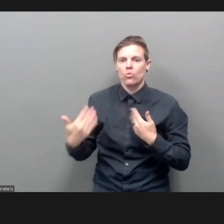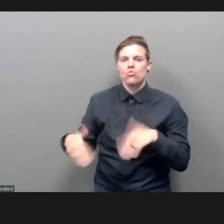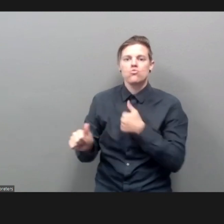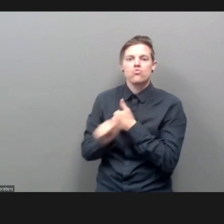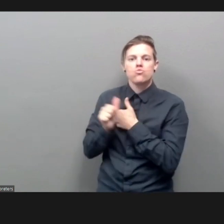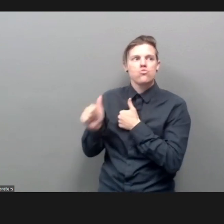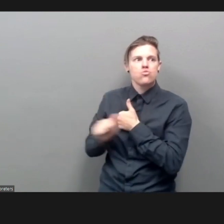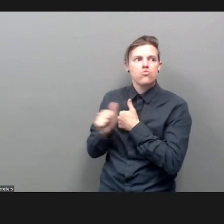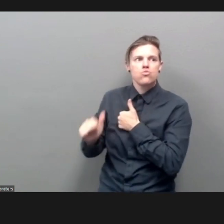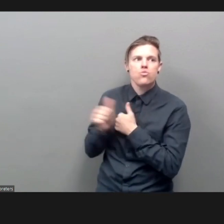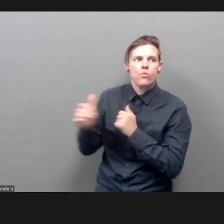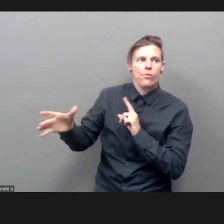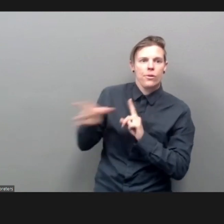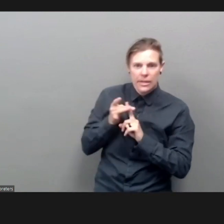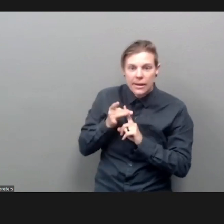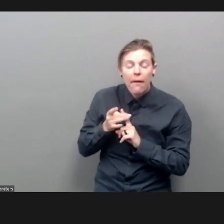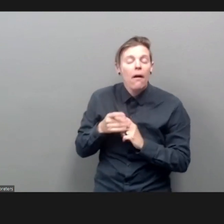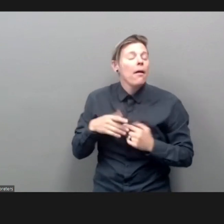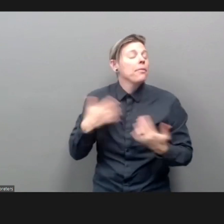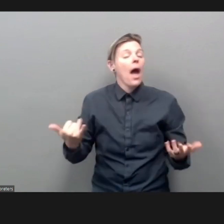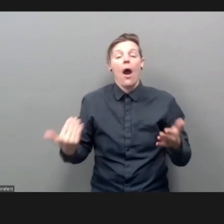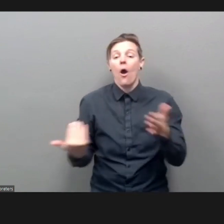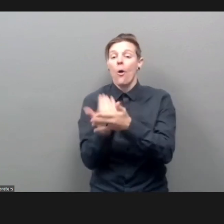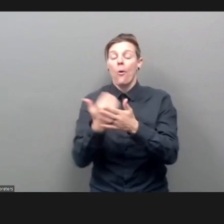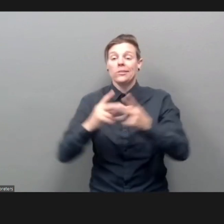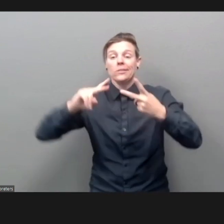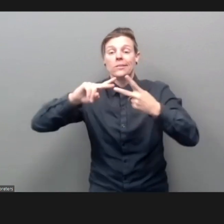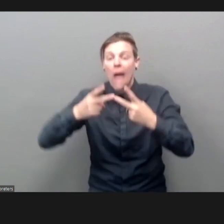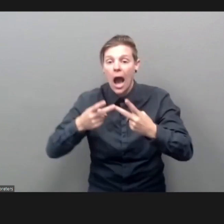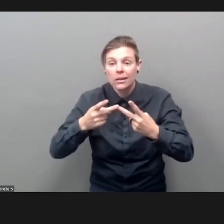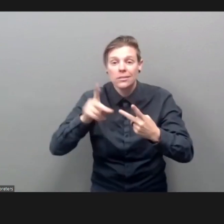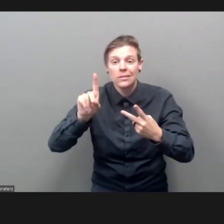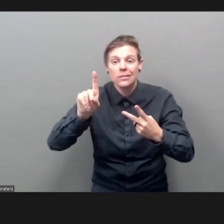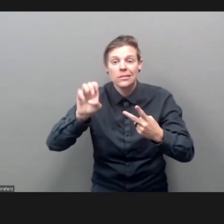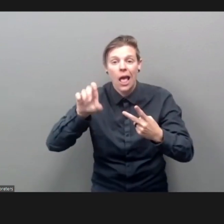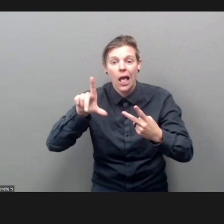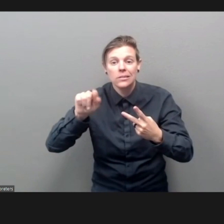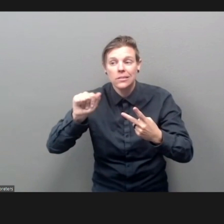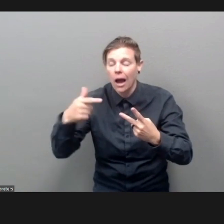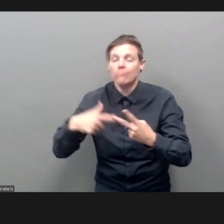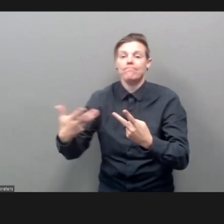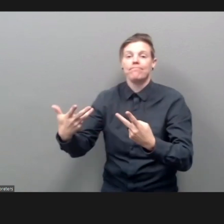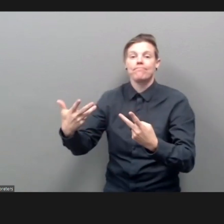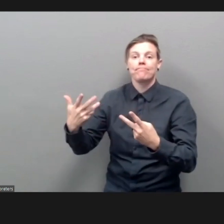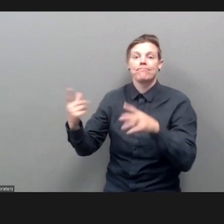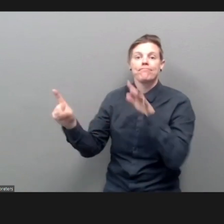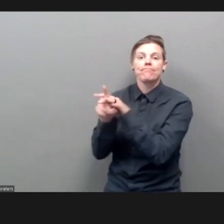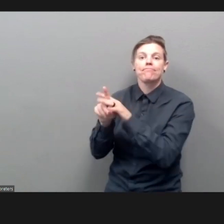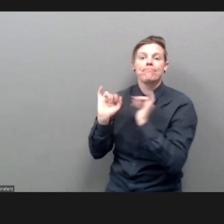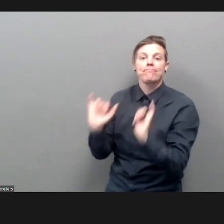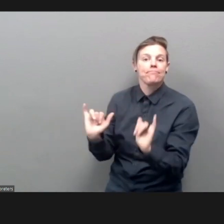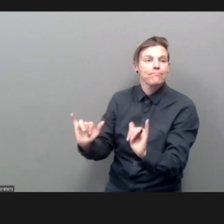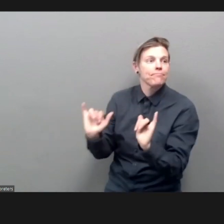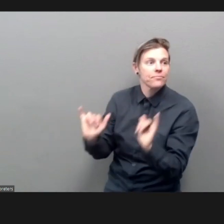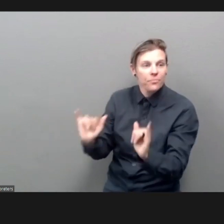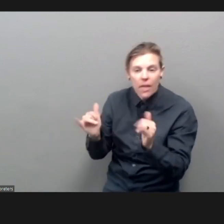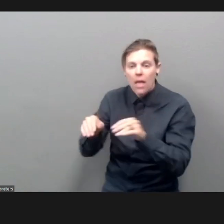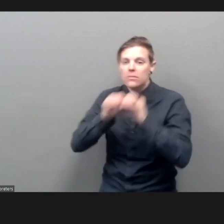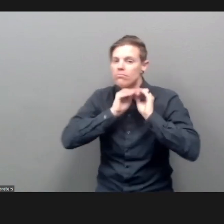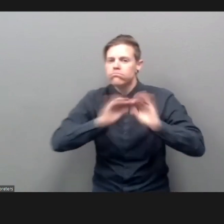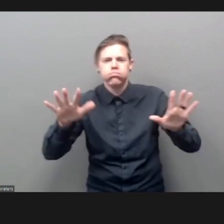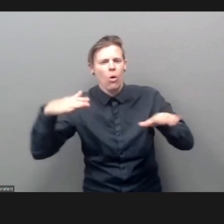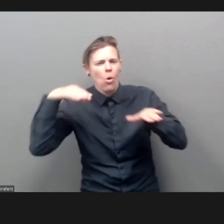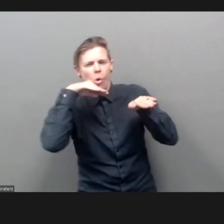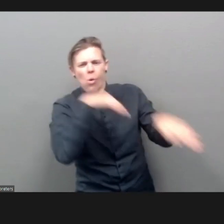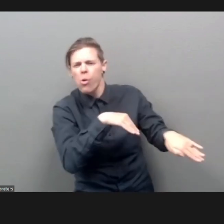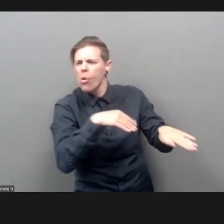more infectious variant of COVID-19. And the more often this virus circulates, not just